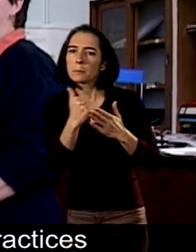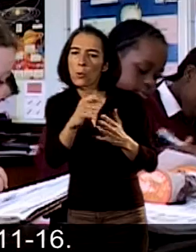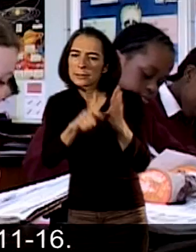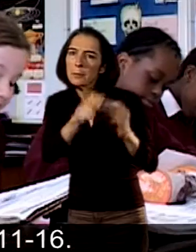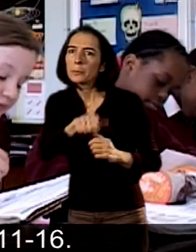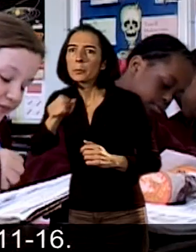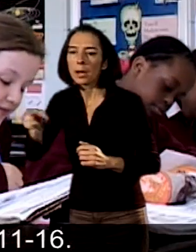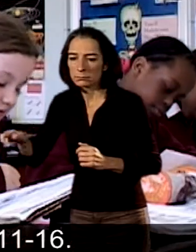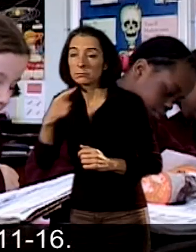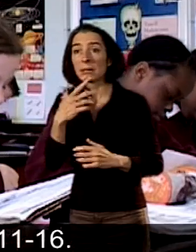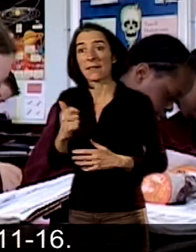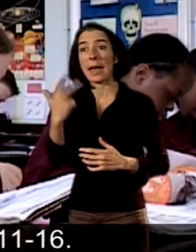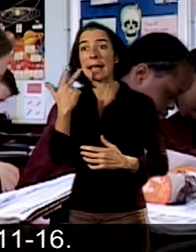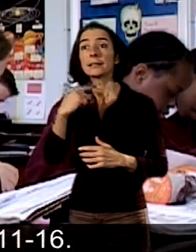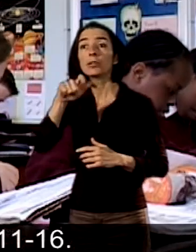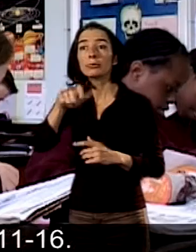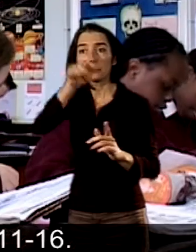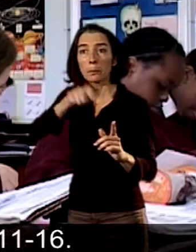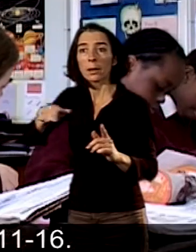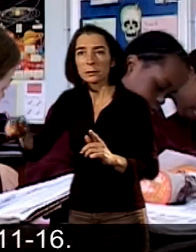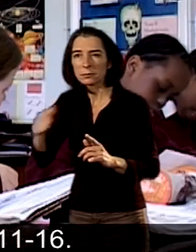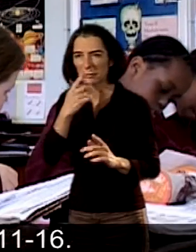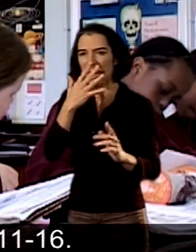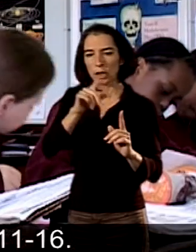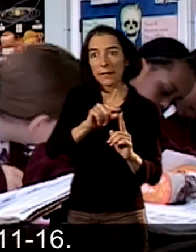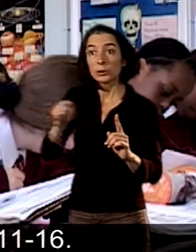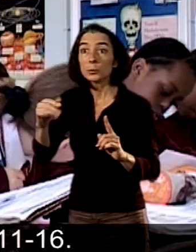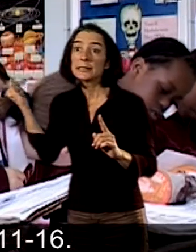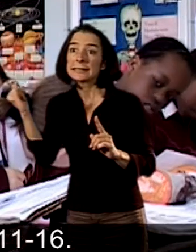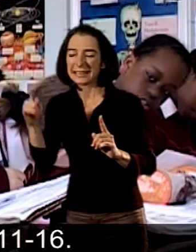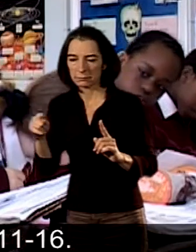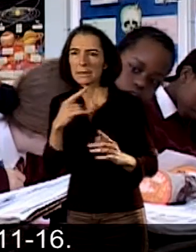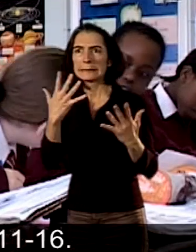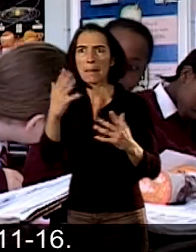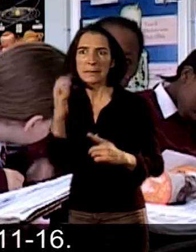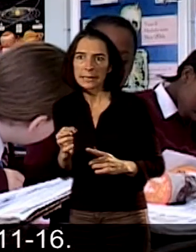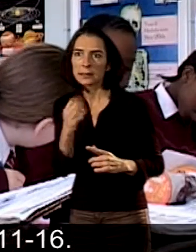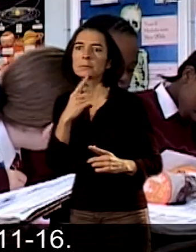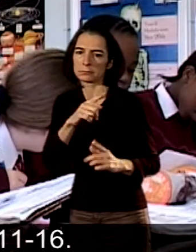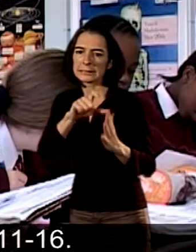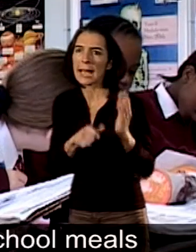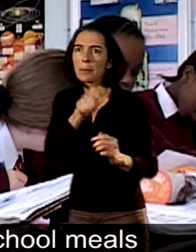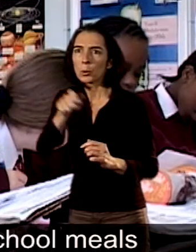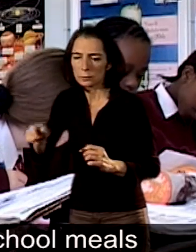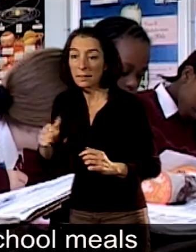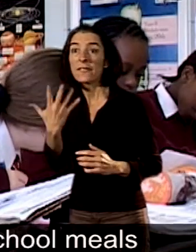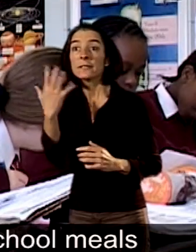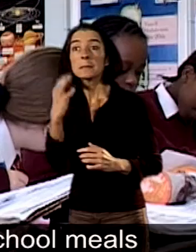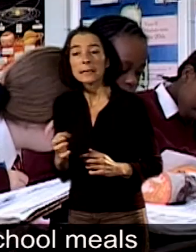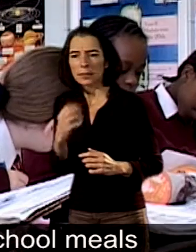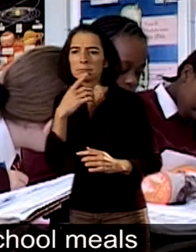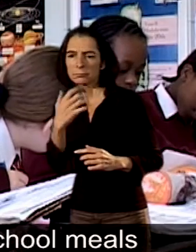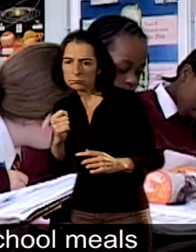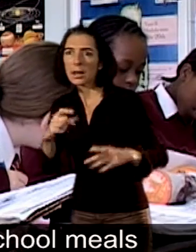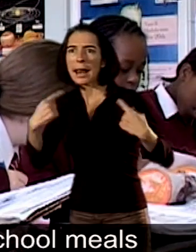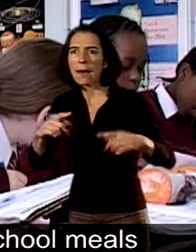The school has 1,800 pupils aged 11 to 16. More than 10% of pupils are disabled pupils. 50% of